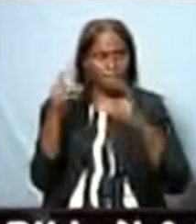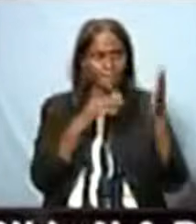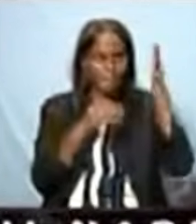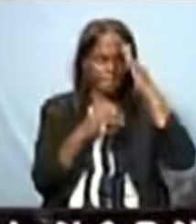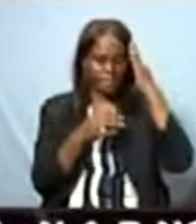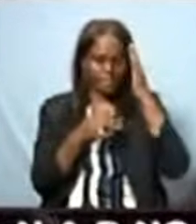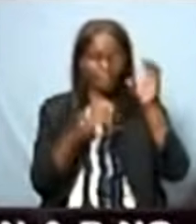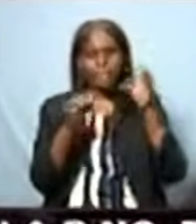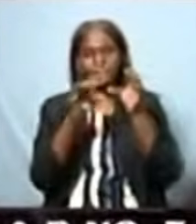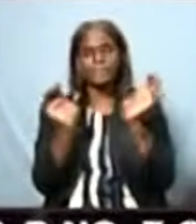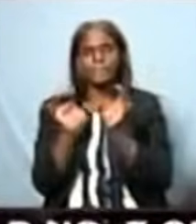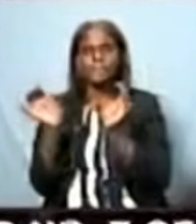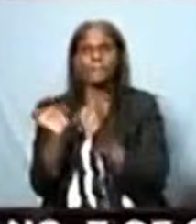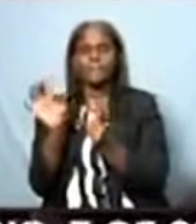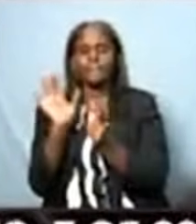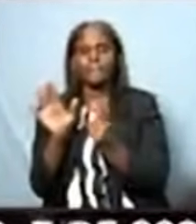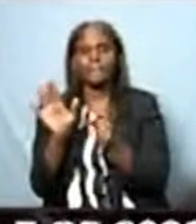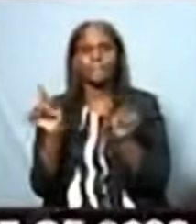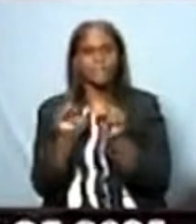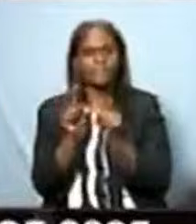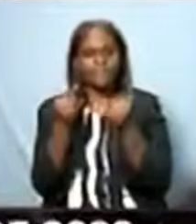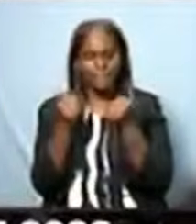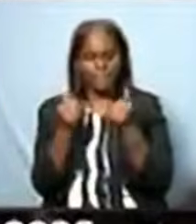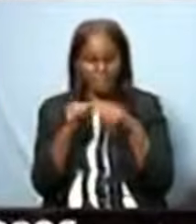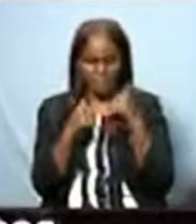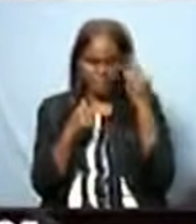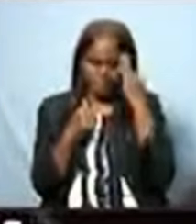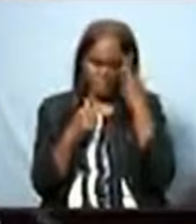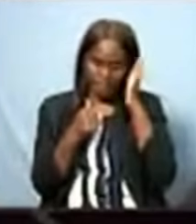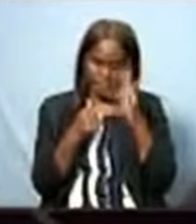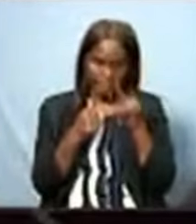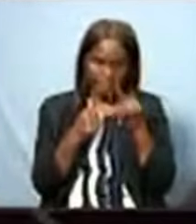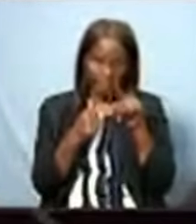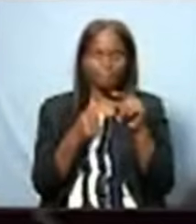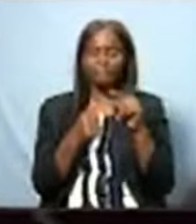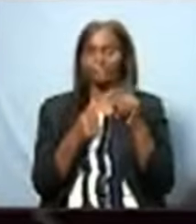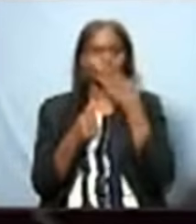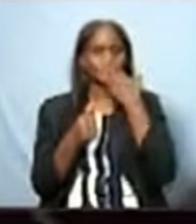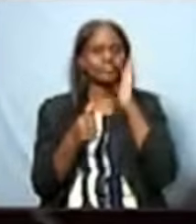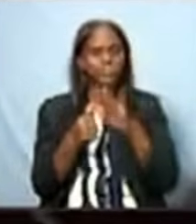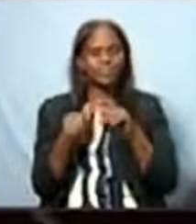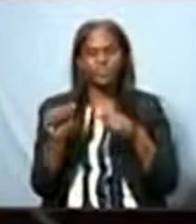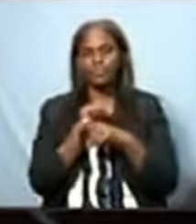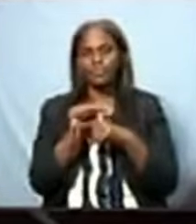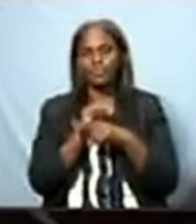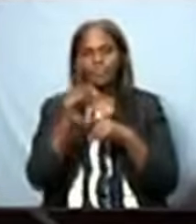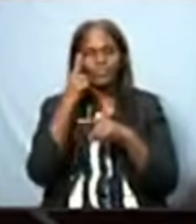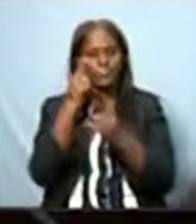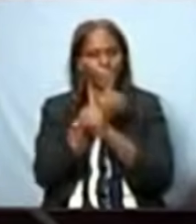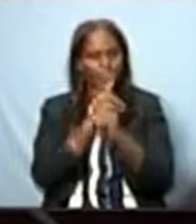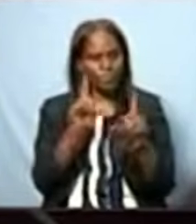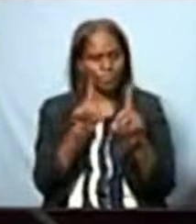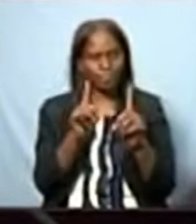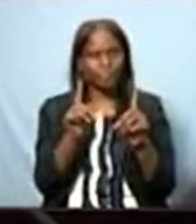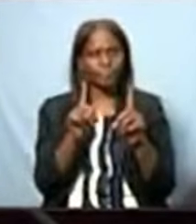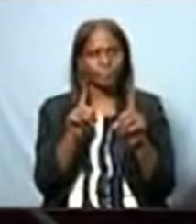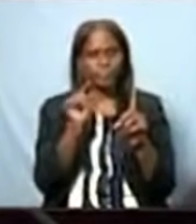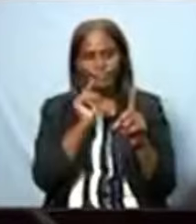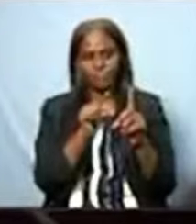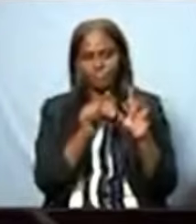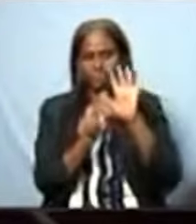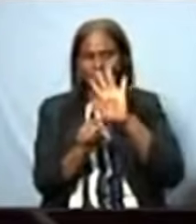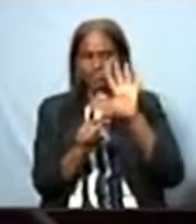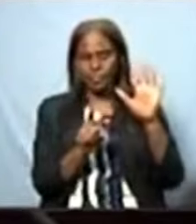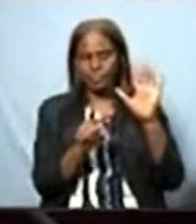where those constituencies are. As far as we are concerned, this is a very bad practice for democracy, because these